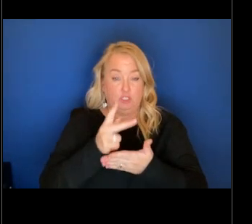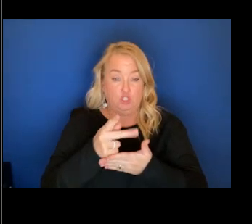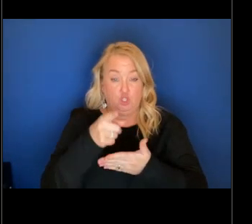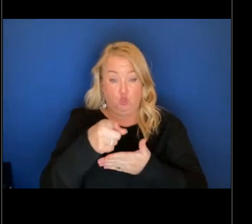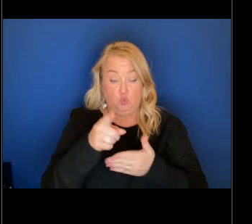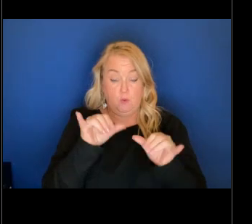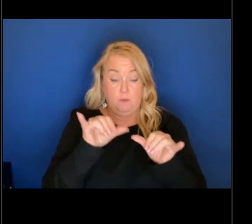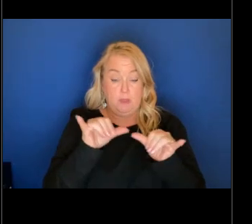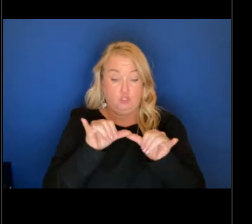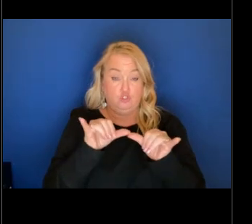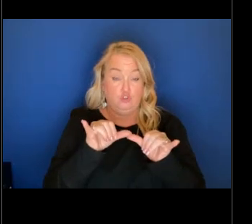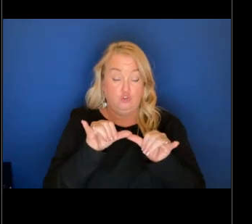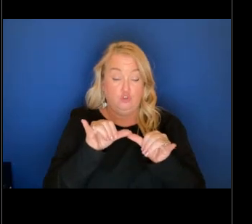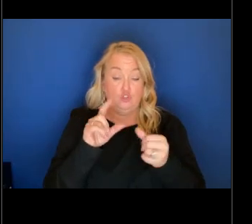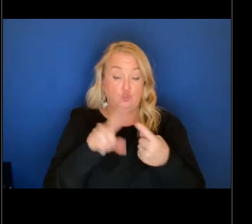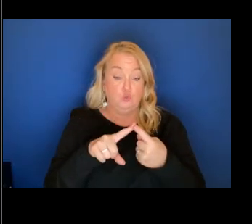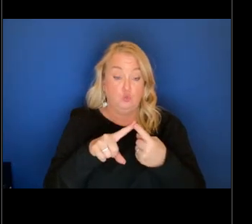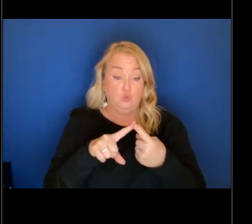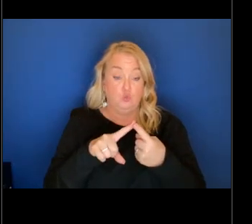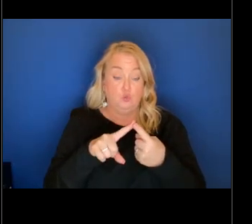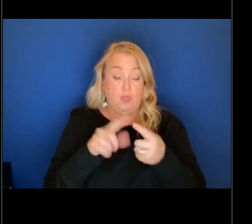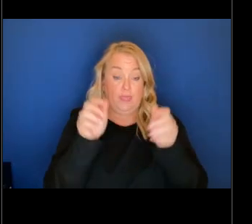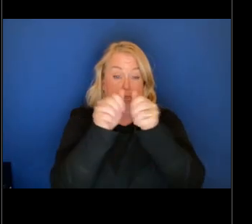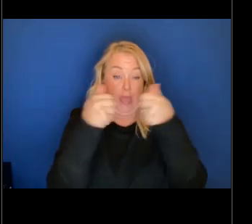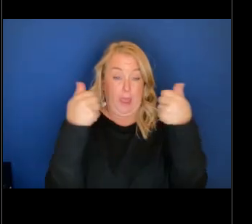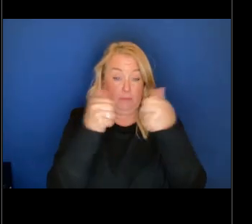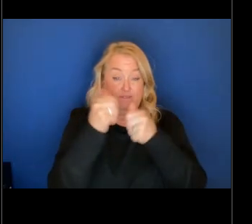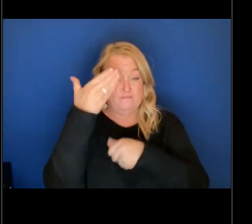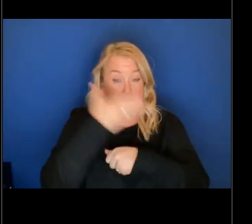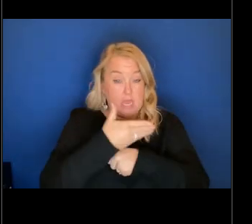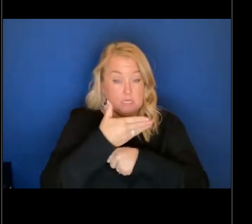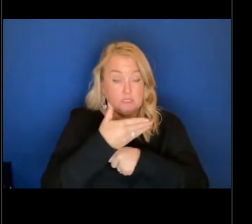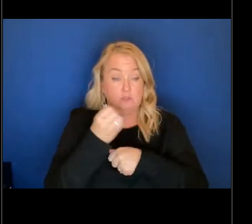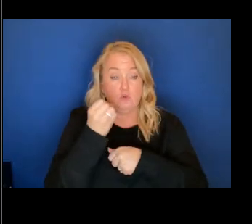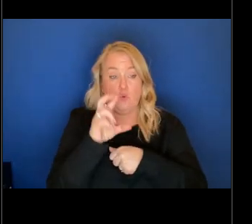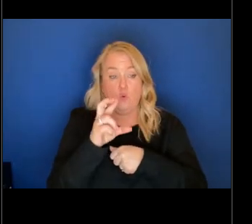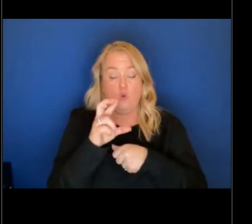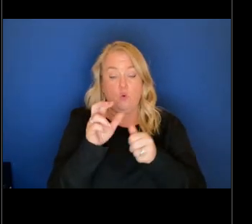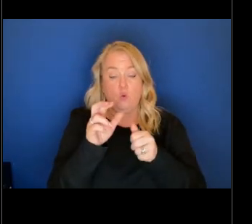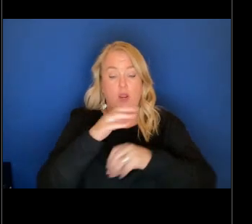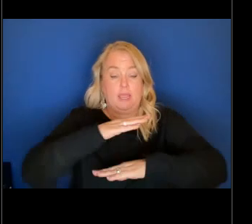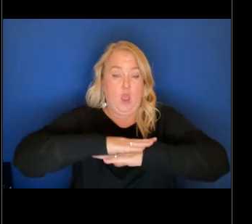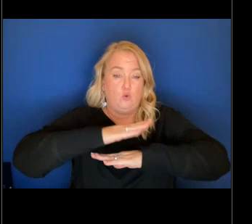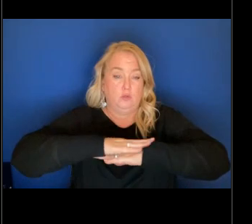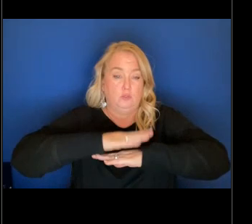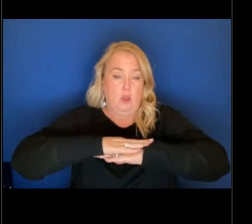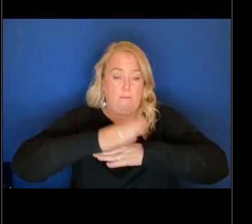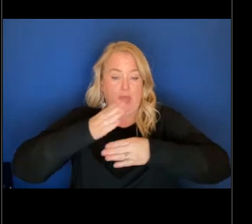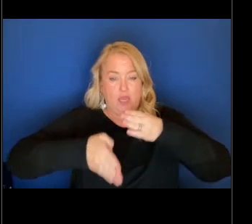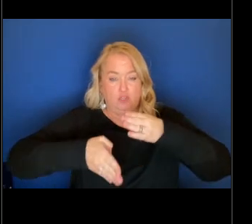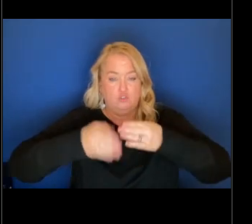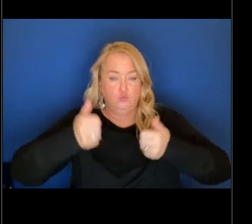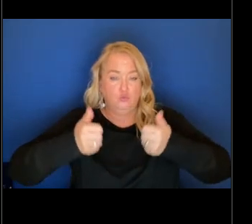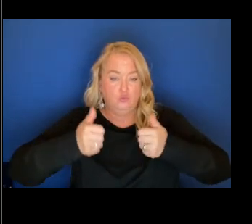this dimension to the cabinet face or the countertop